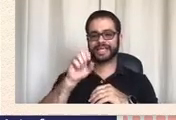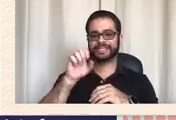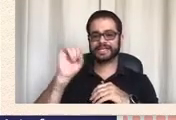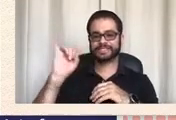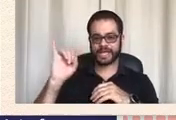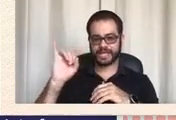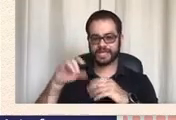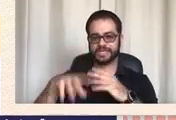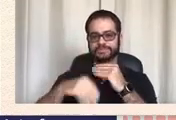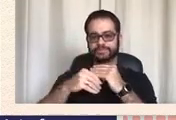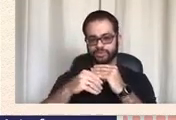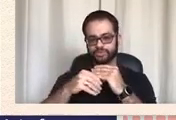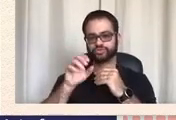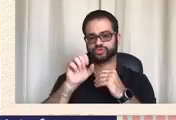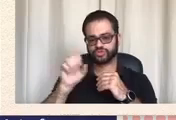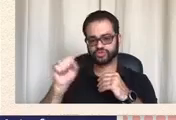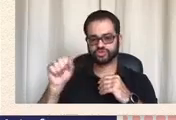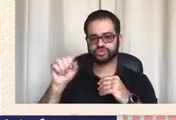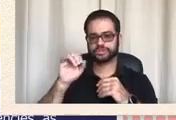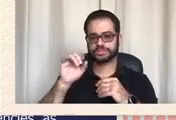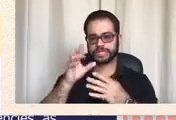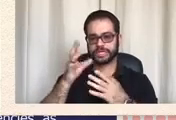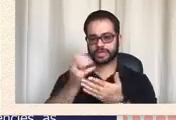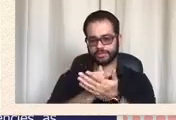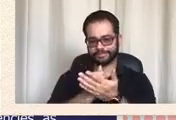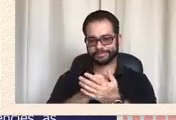is otherwise known as SSI.